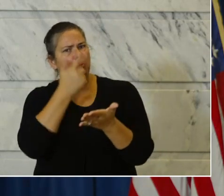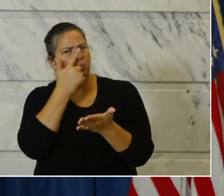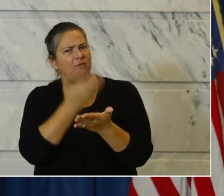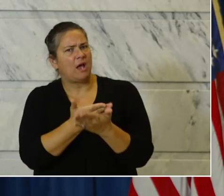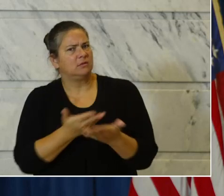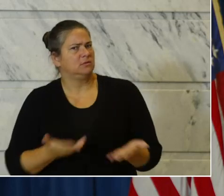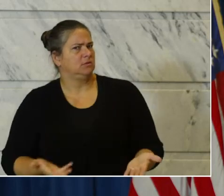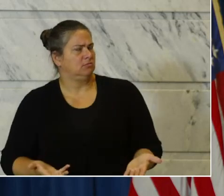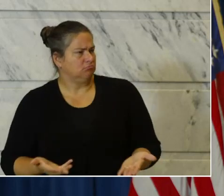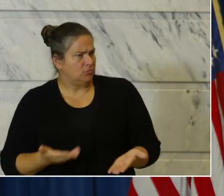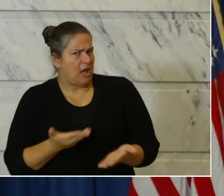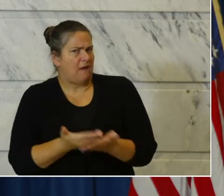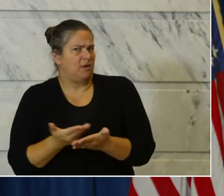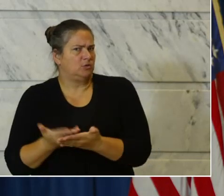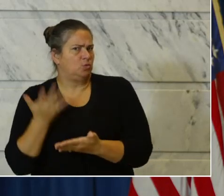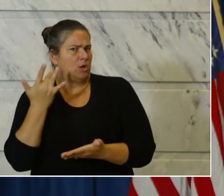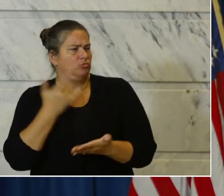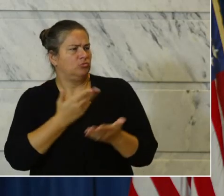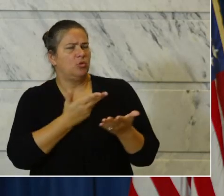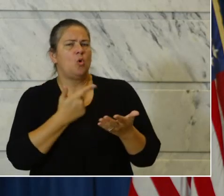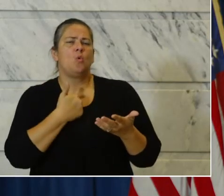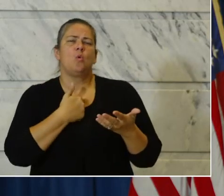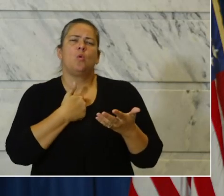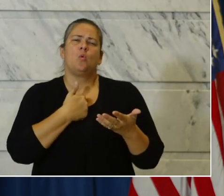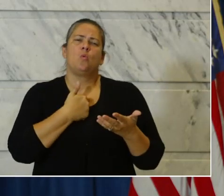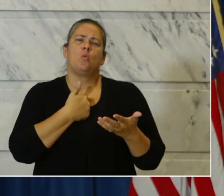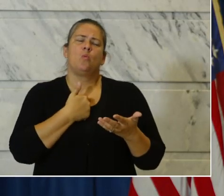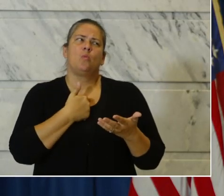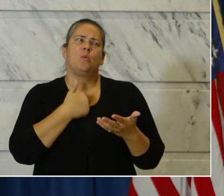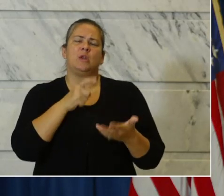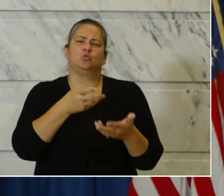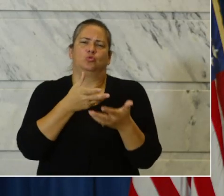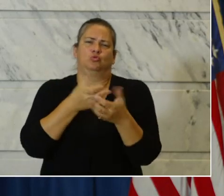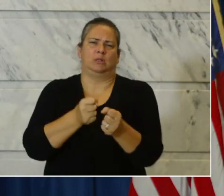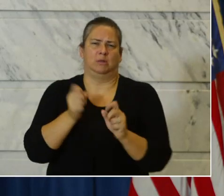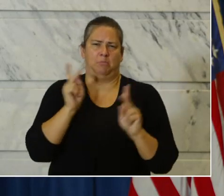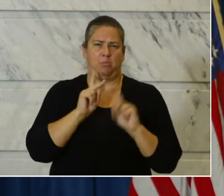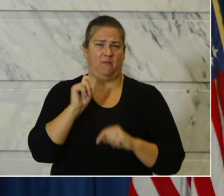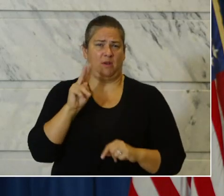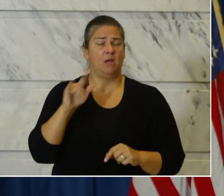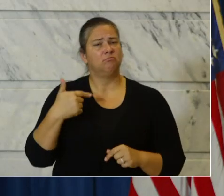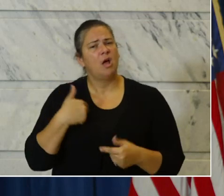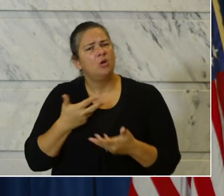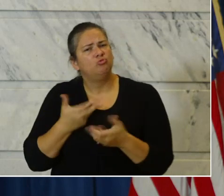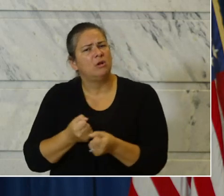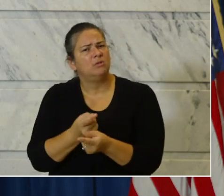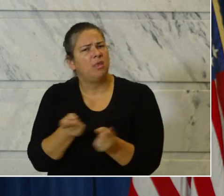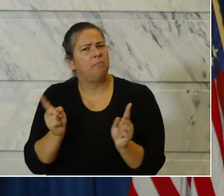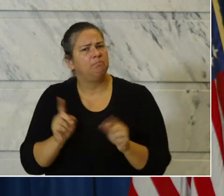And it's about trusting the people of Kentucky. I trust them, that if